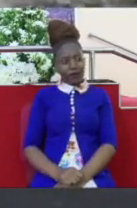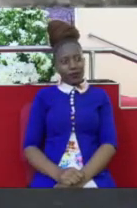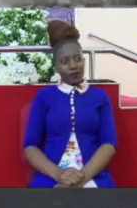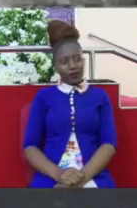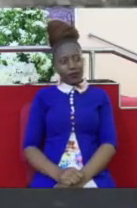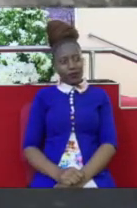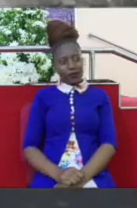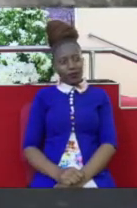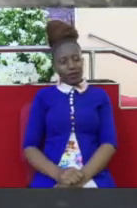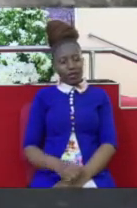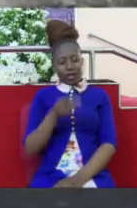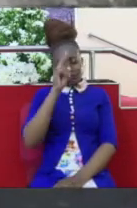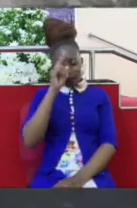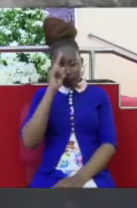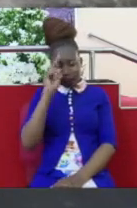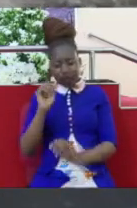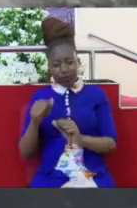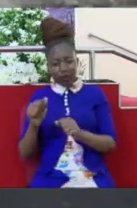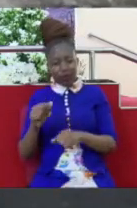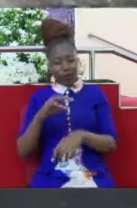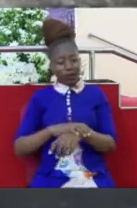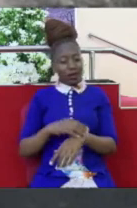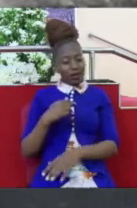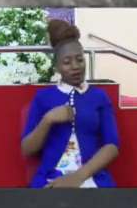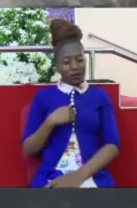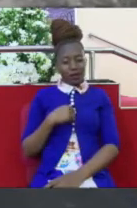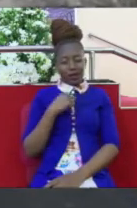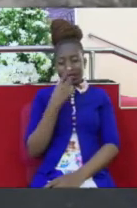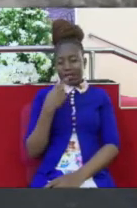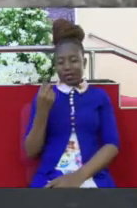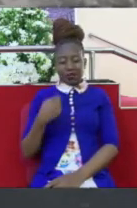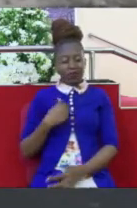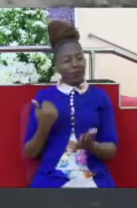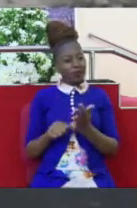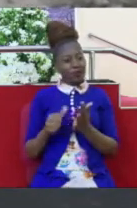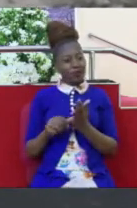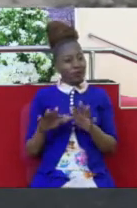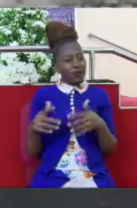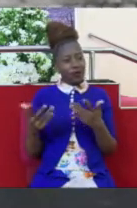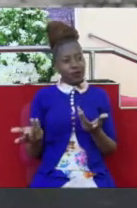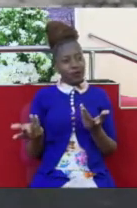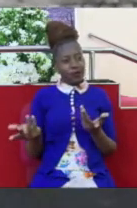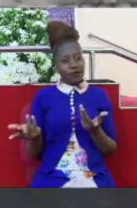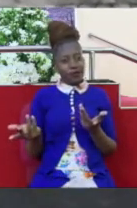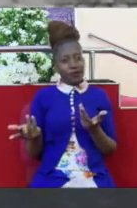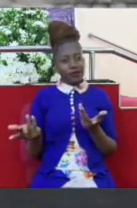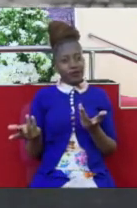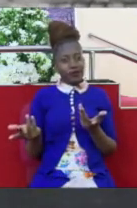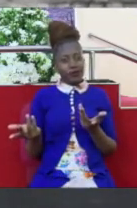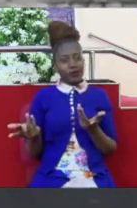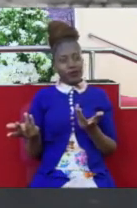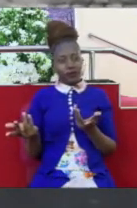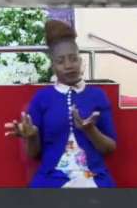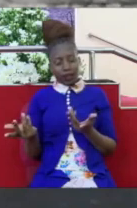So askari watanishika unieke pamoja na waseme mimi pia mimi ni shida yake huyu jamaa. So with the car still rolling, na kama gari liko